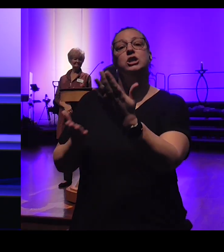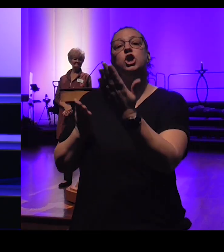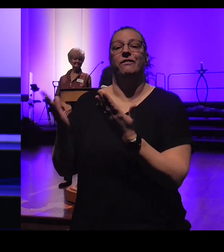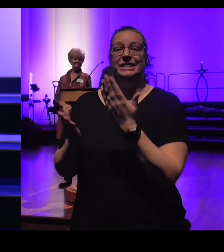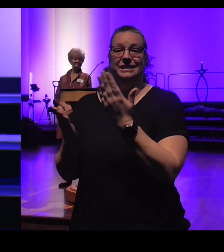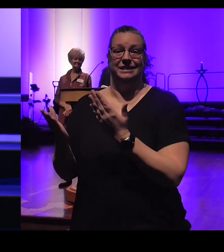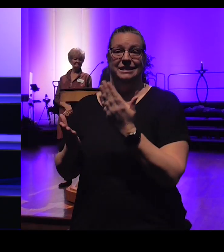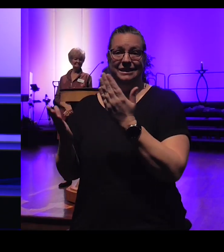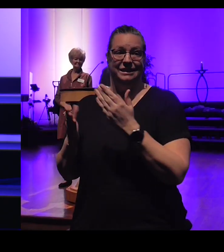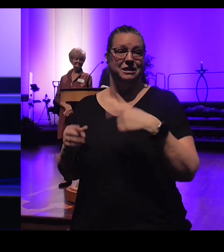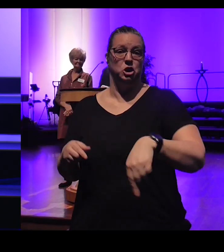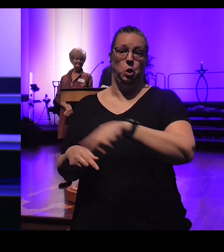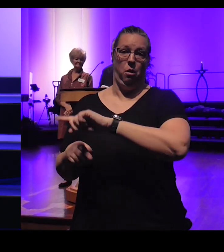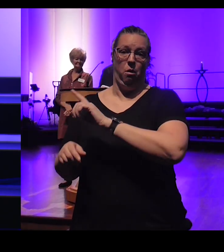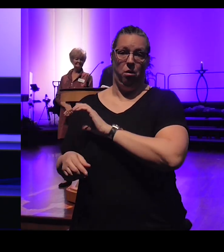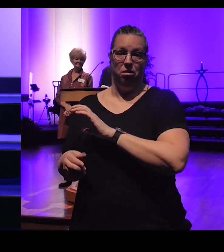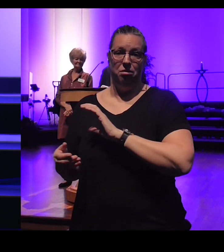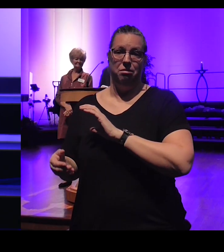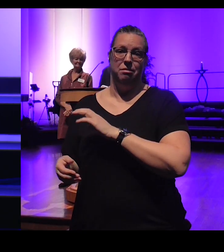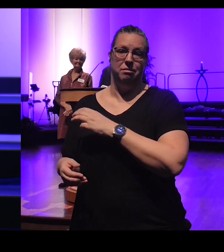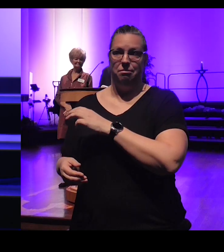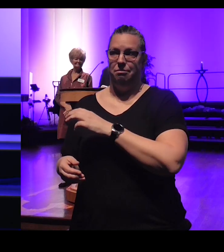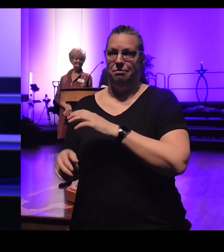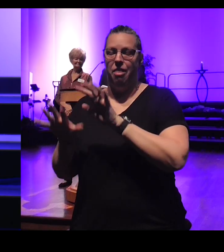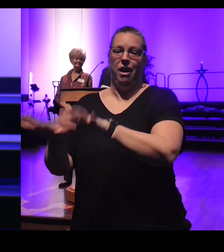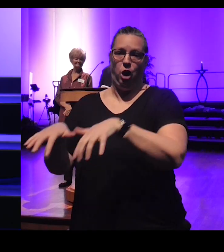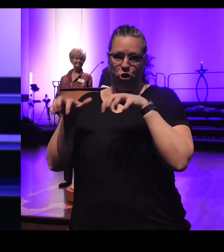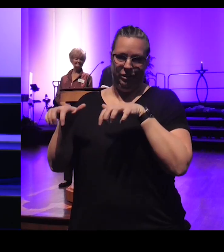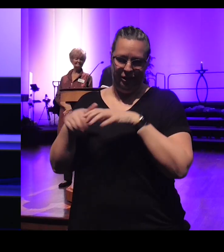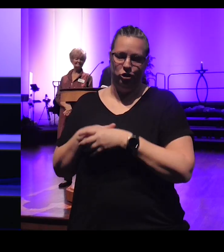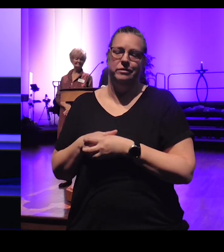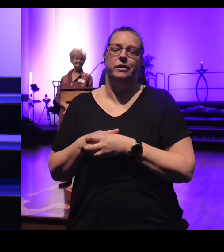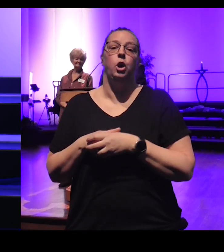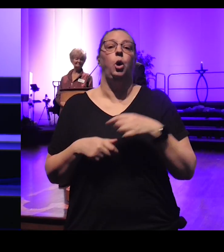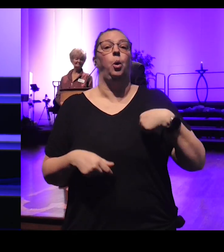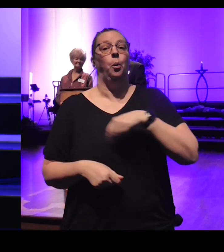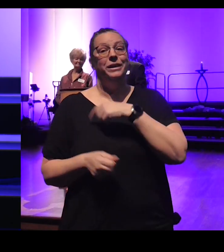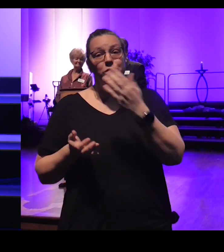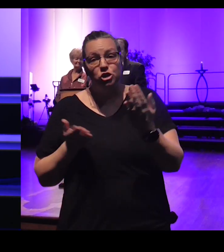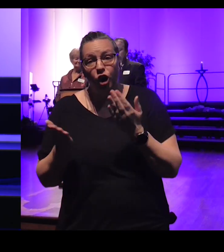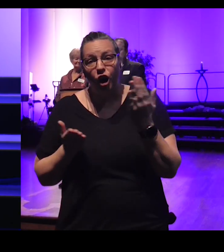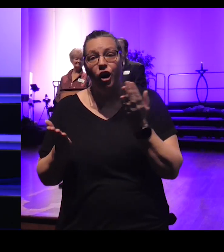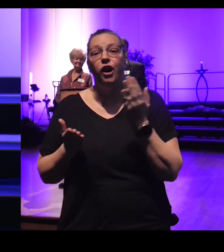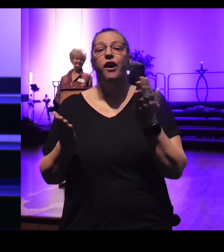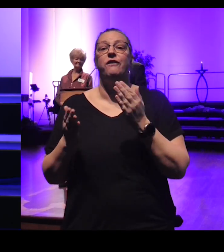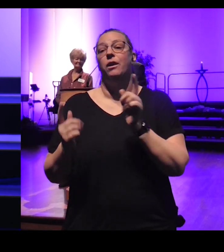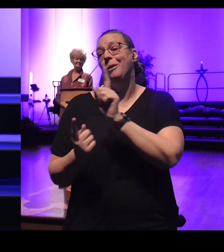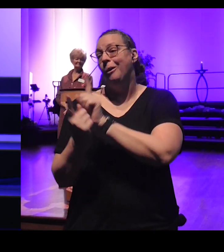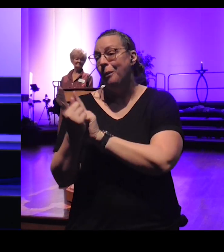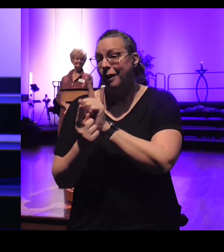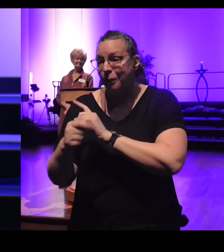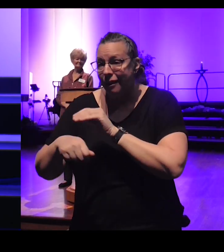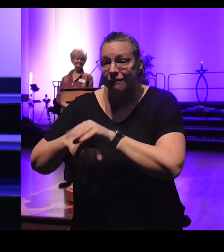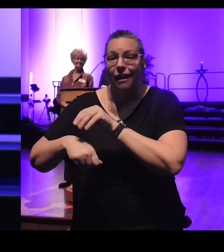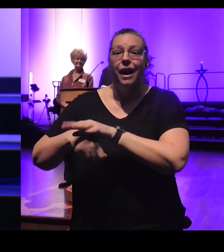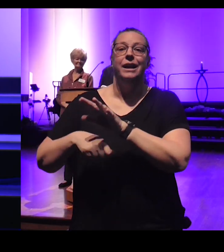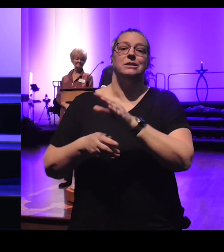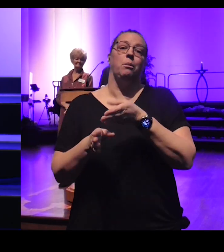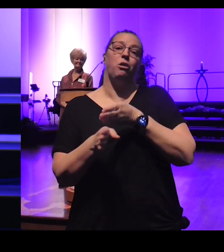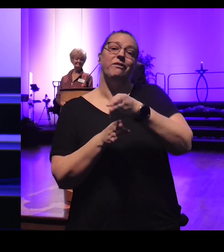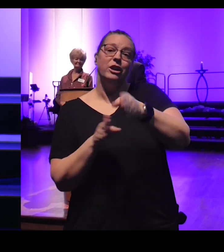this congregation. We accomplished this by directly serving many Mile Highers, providing one-on-one advice and